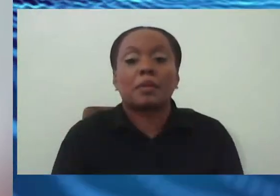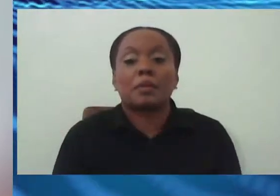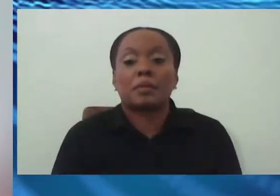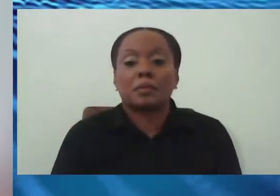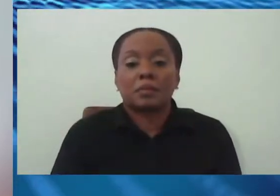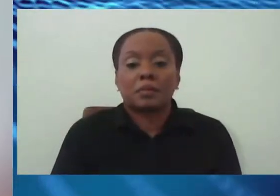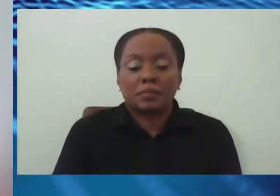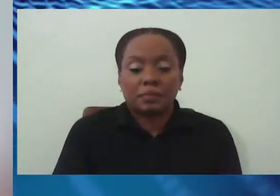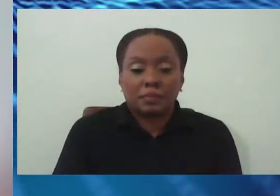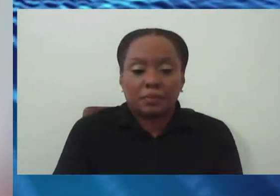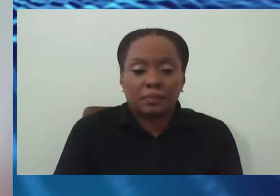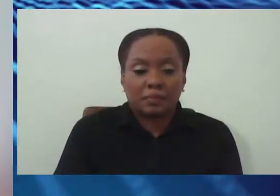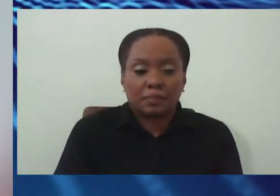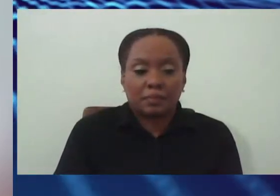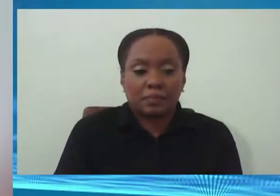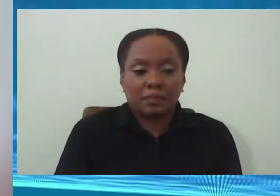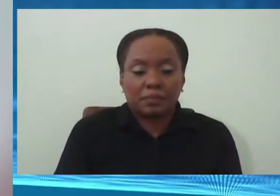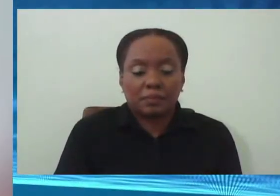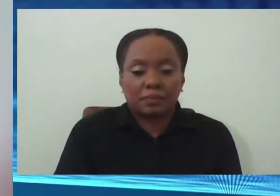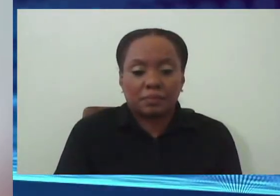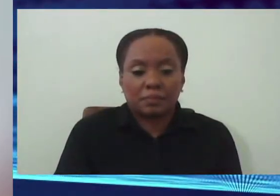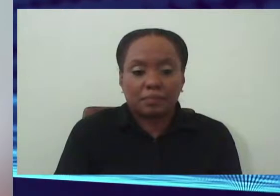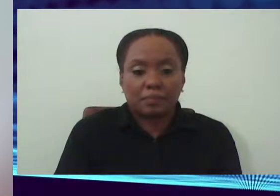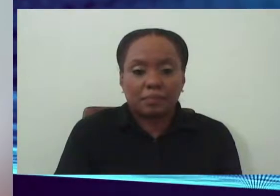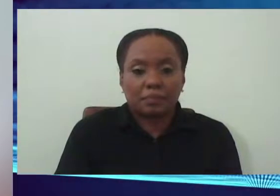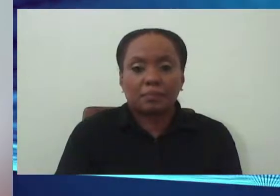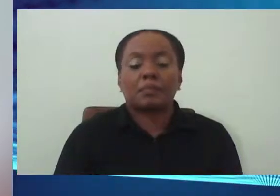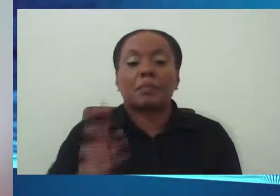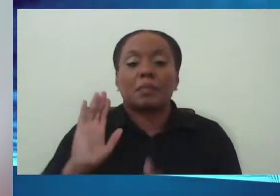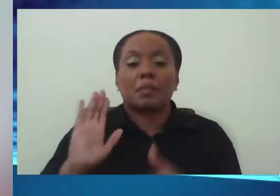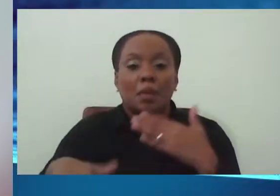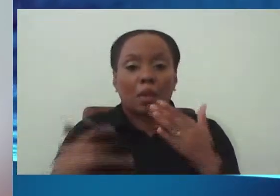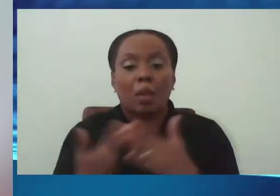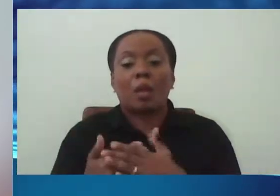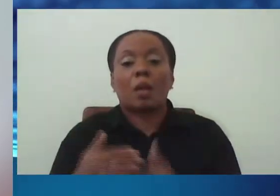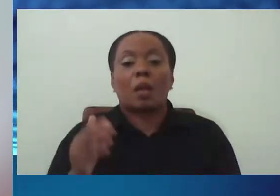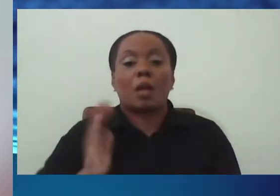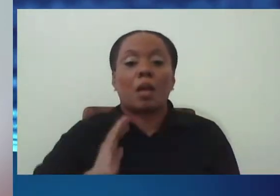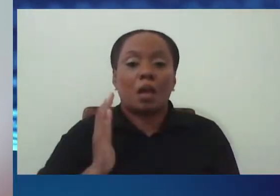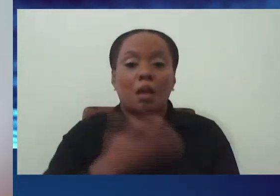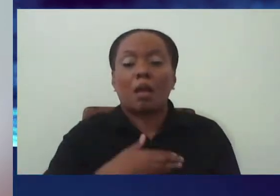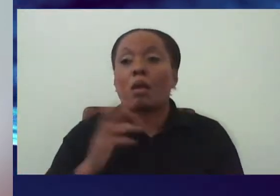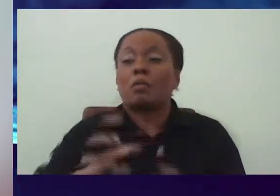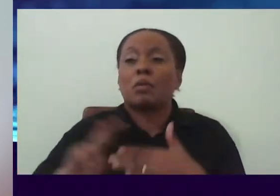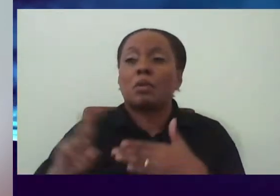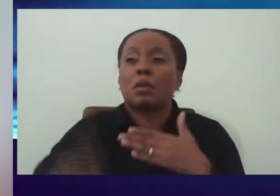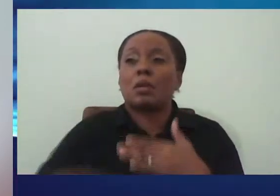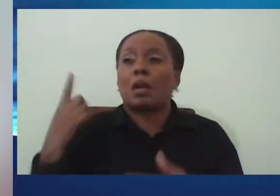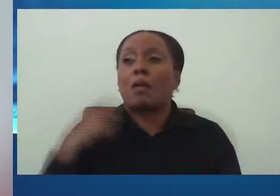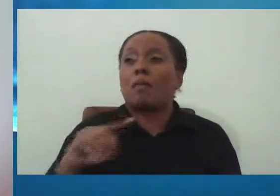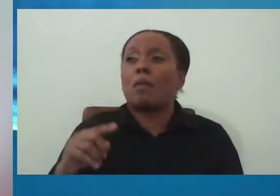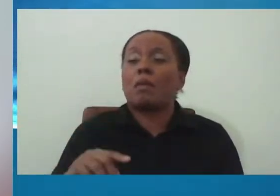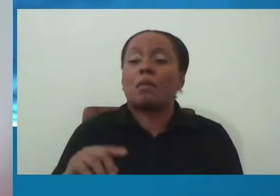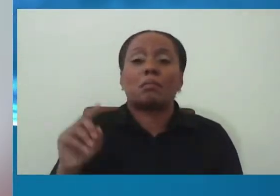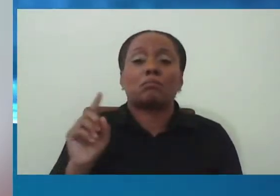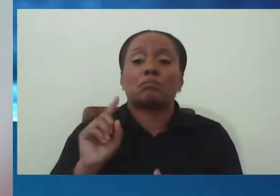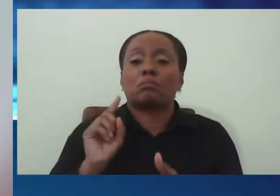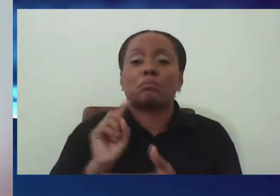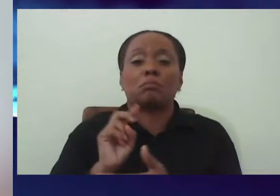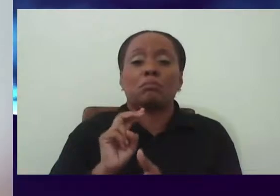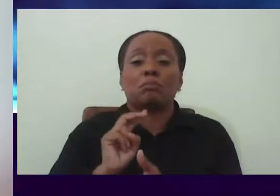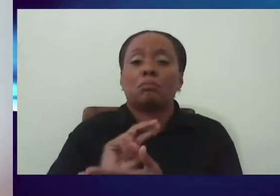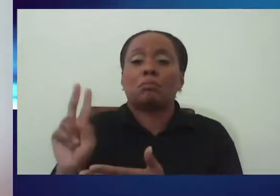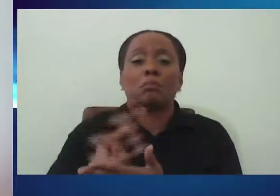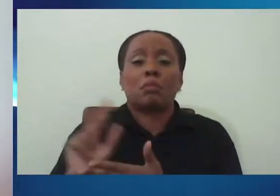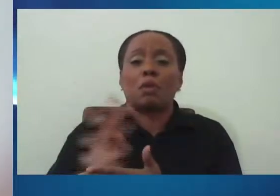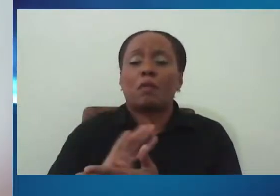emailed in an automated way? And all of our results for the past several weeks, I think, with the exception of